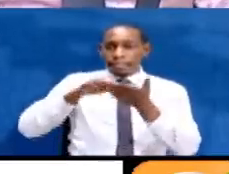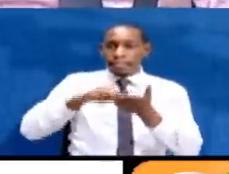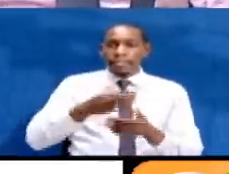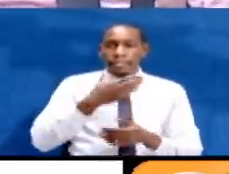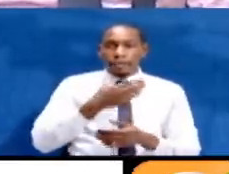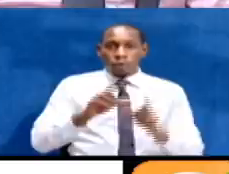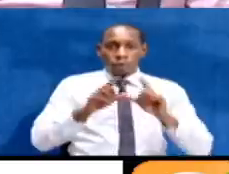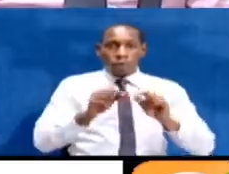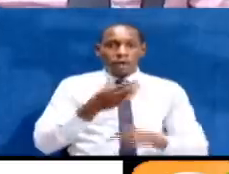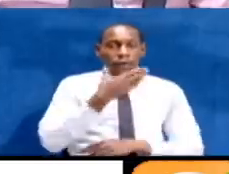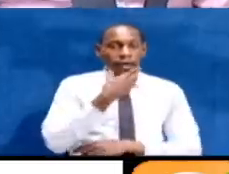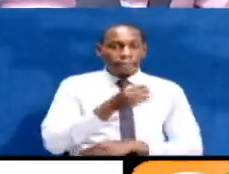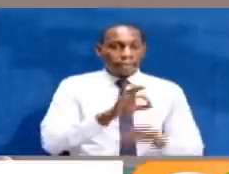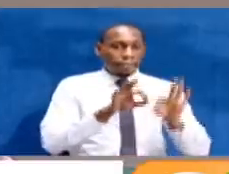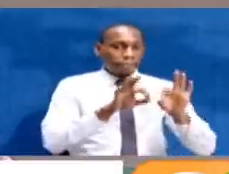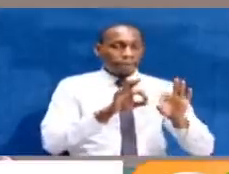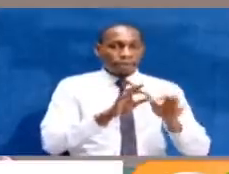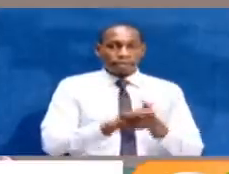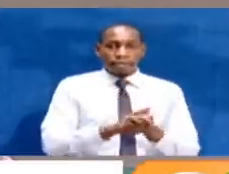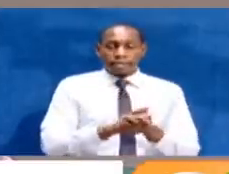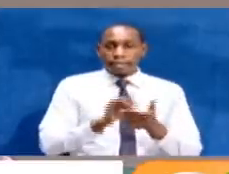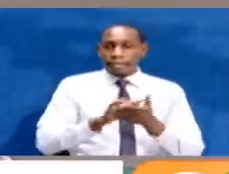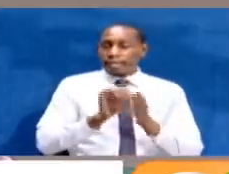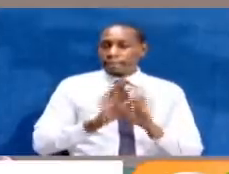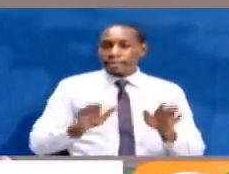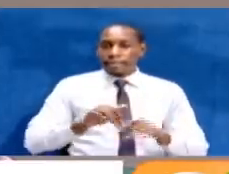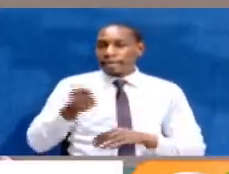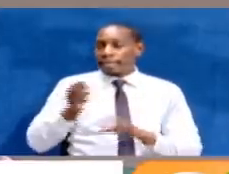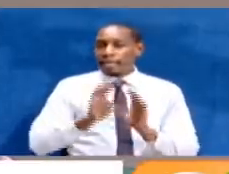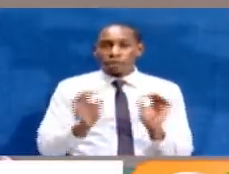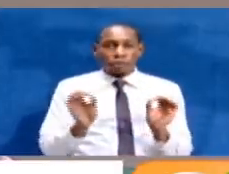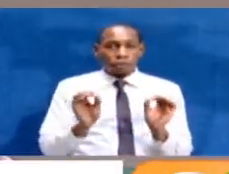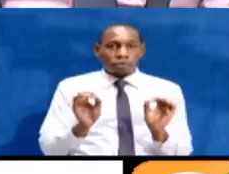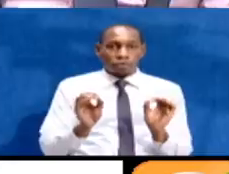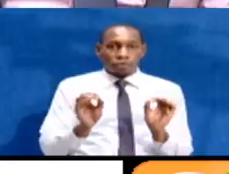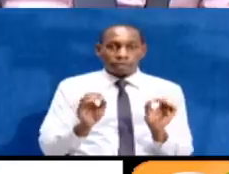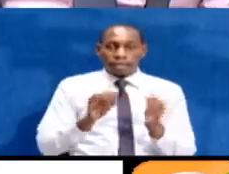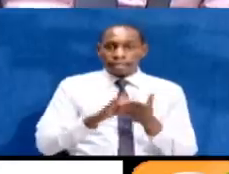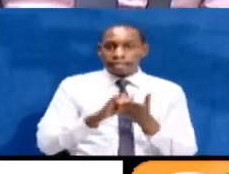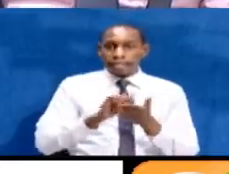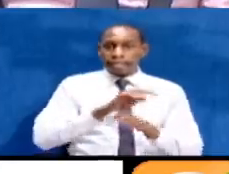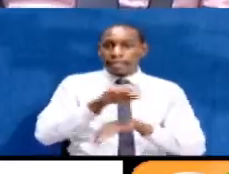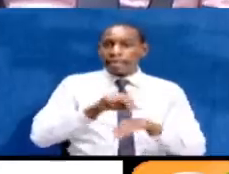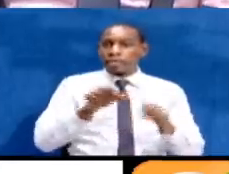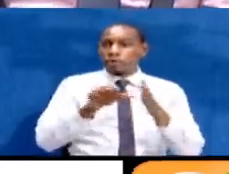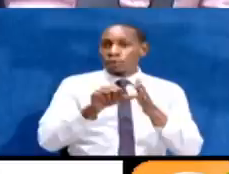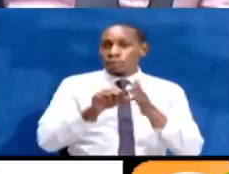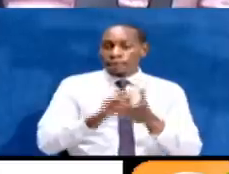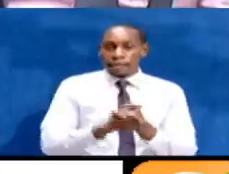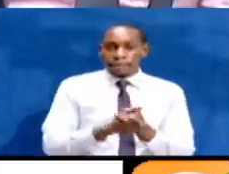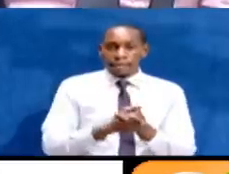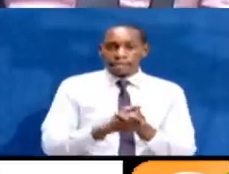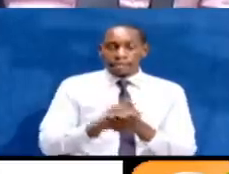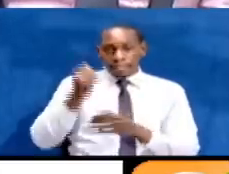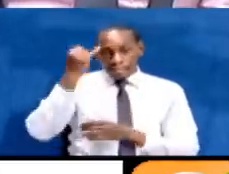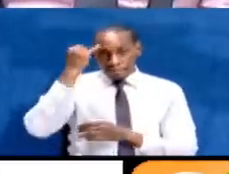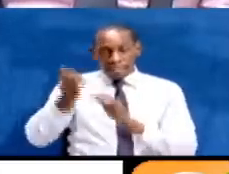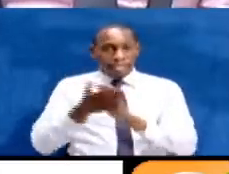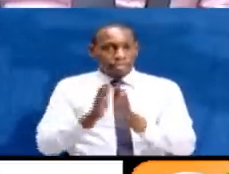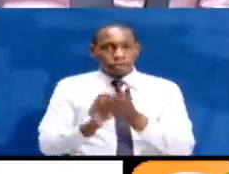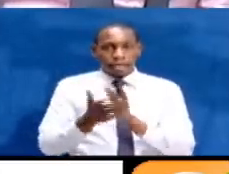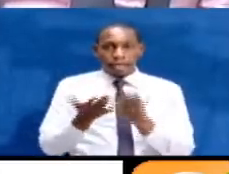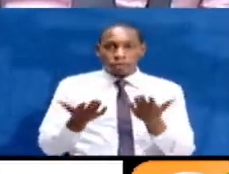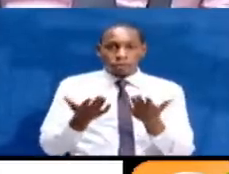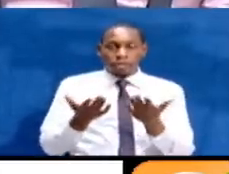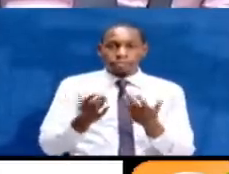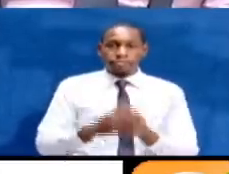gentlemen because they always seem to be men. And that is it. And that is, I think, a national tragedy. It's lack of imagination, I think, at